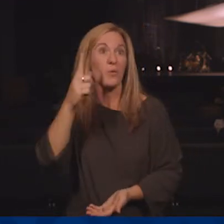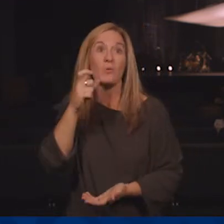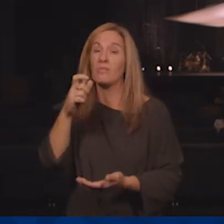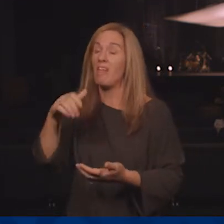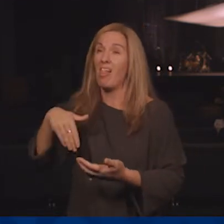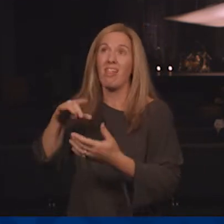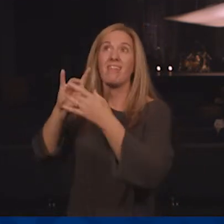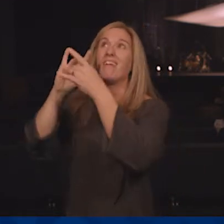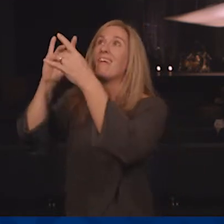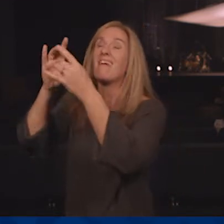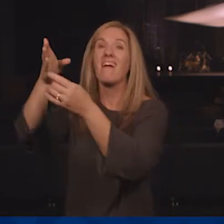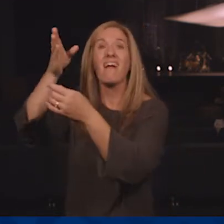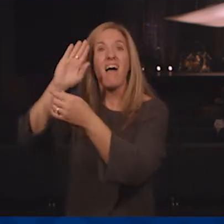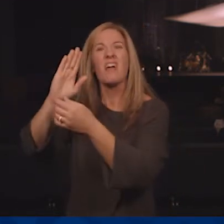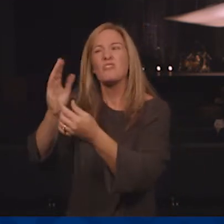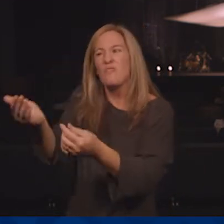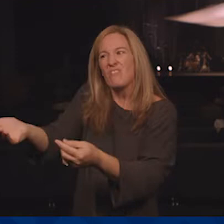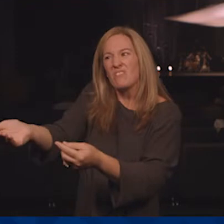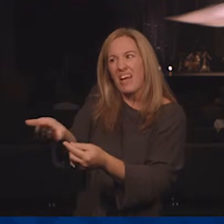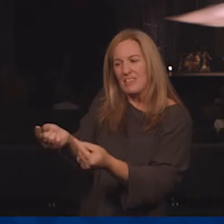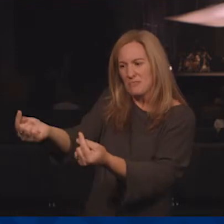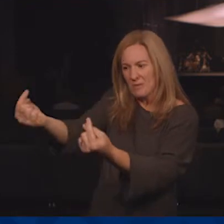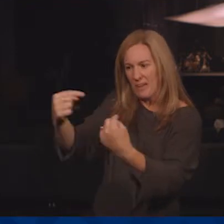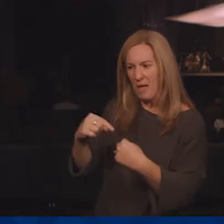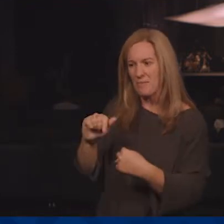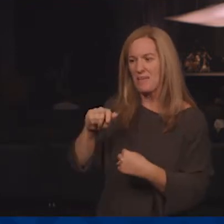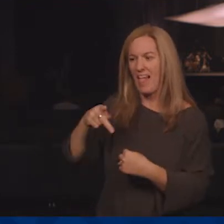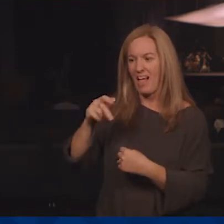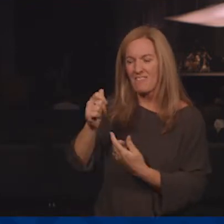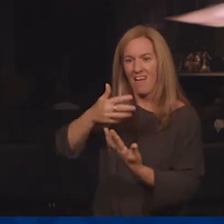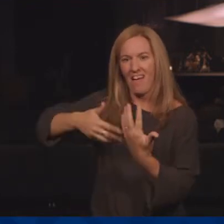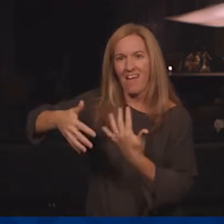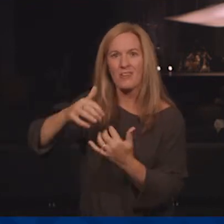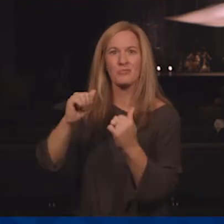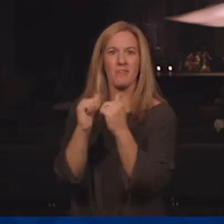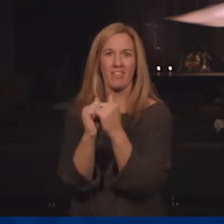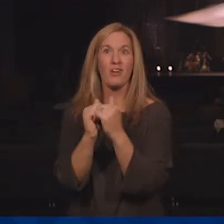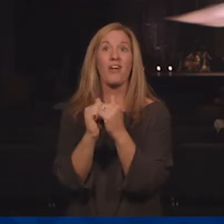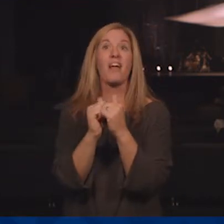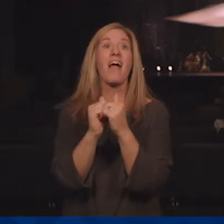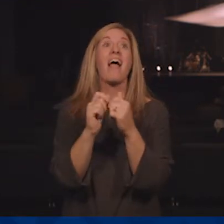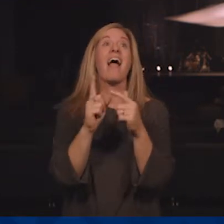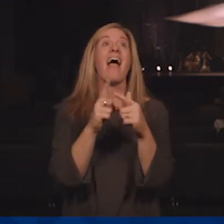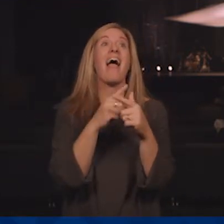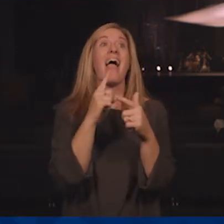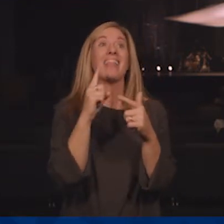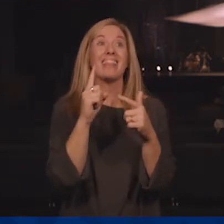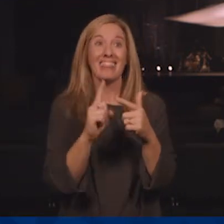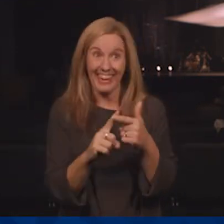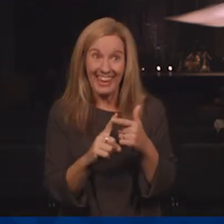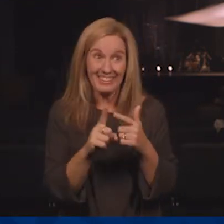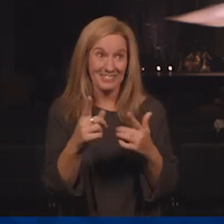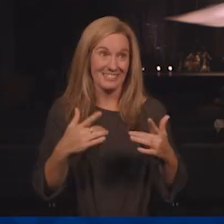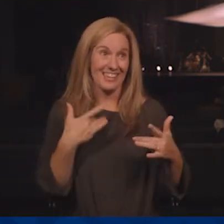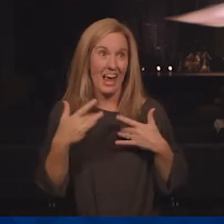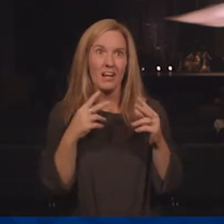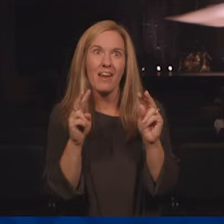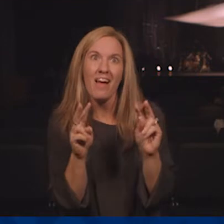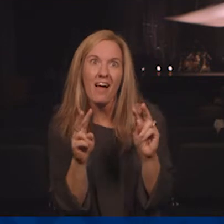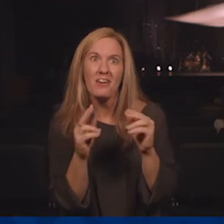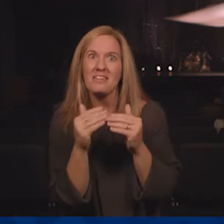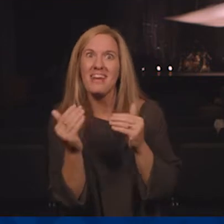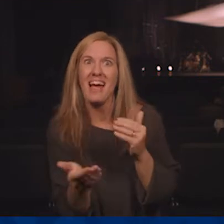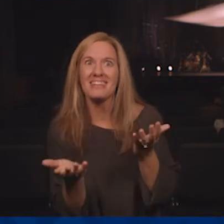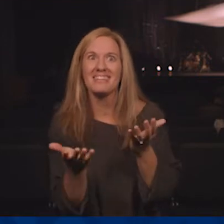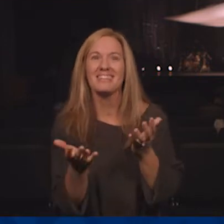to hang out with us at an Alpha. And then, are you so excited to hear what's next? Yes, you